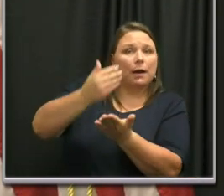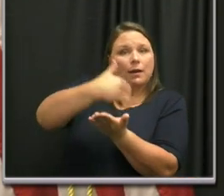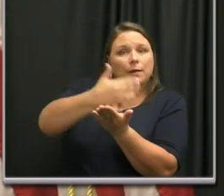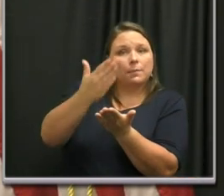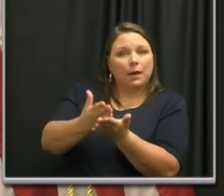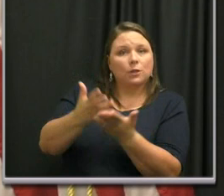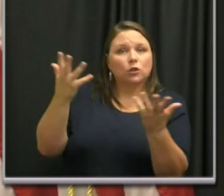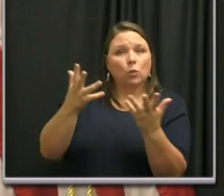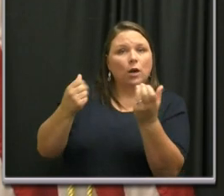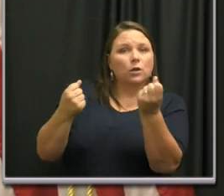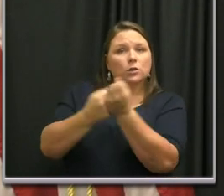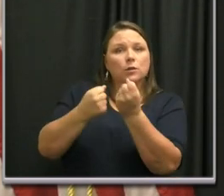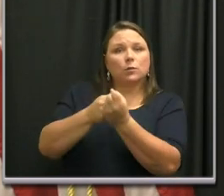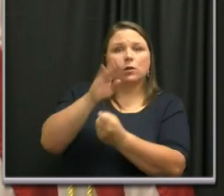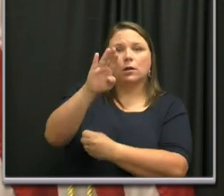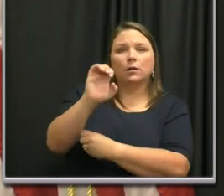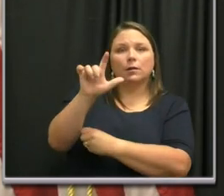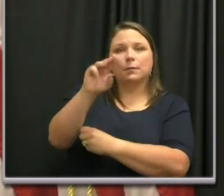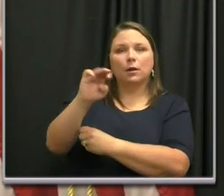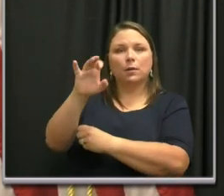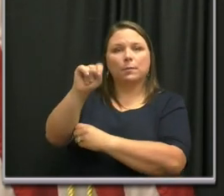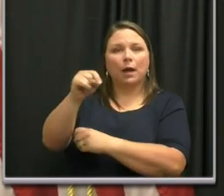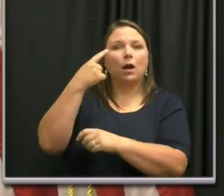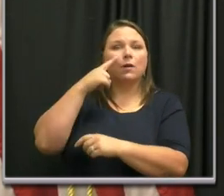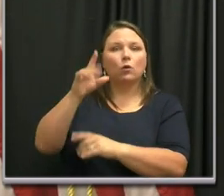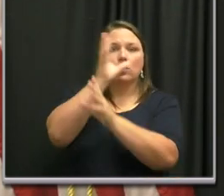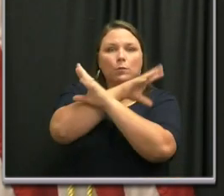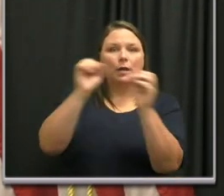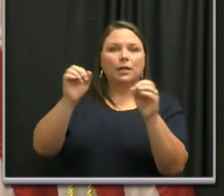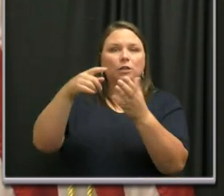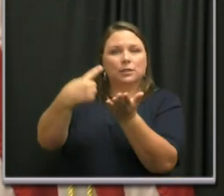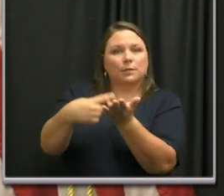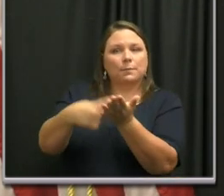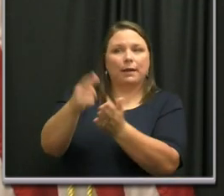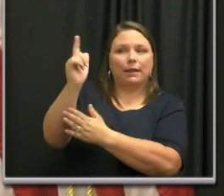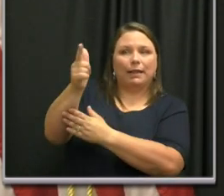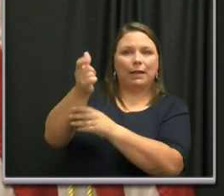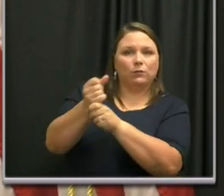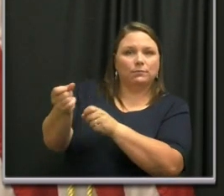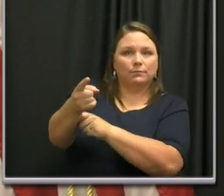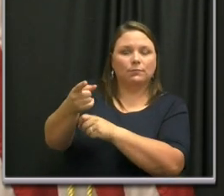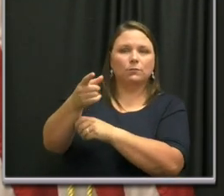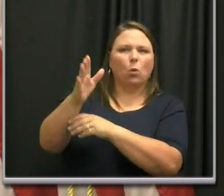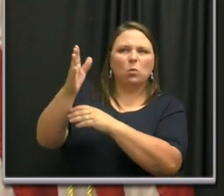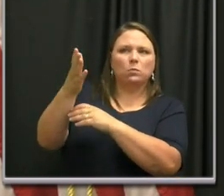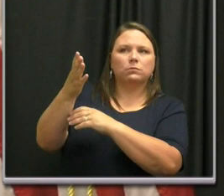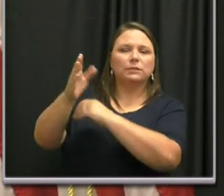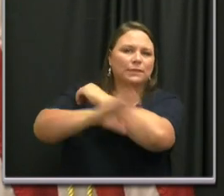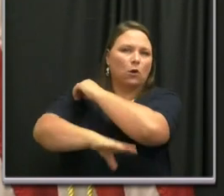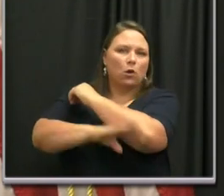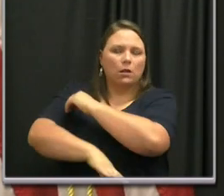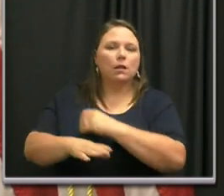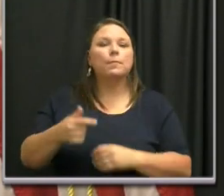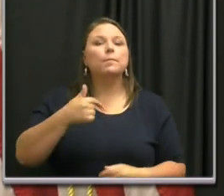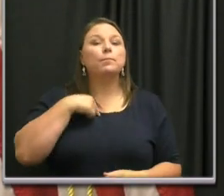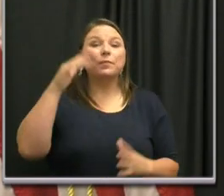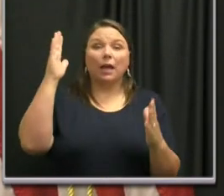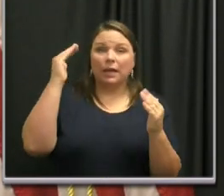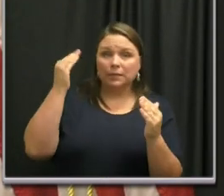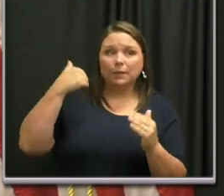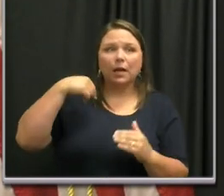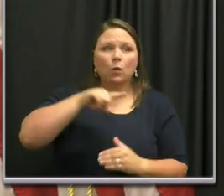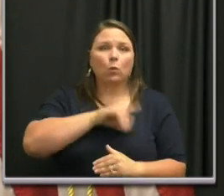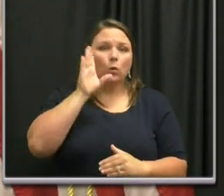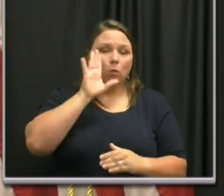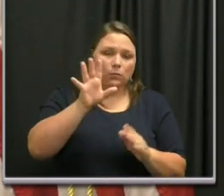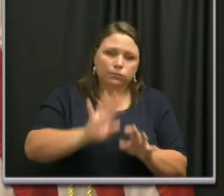and that is to support Belmont in the hosting of the presidential debate later this year. So I do expect Nashville to be the site of a